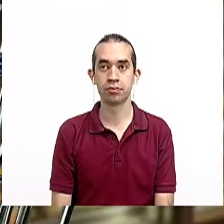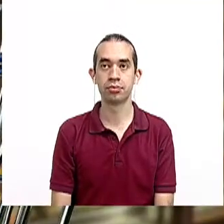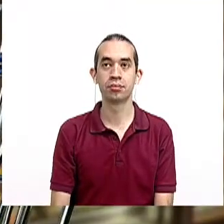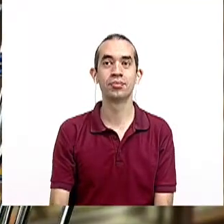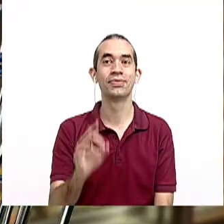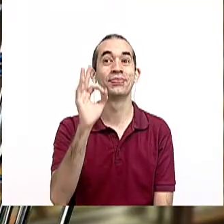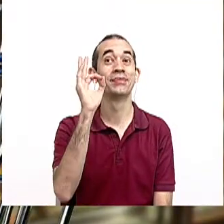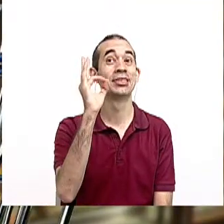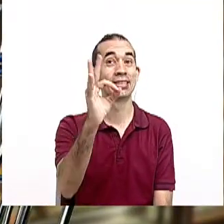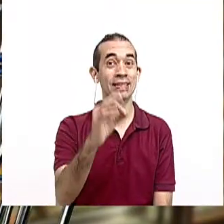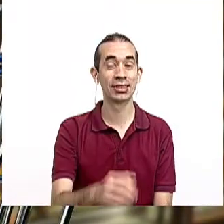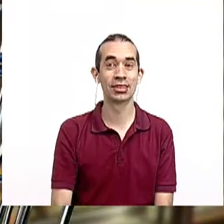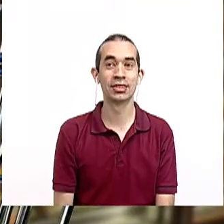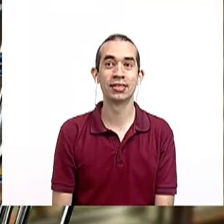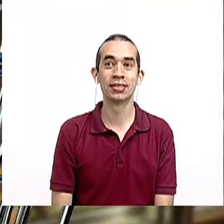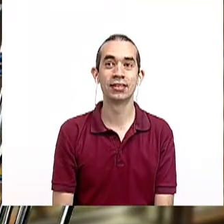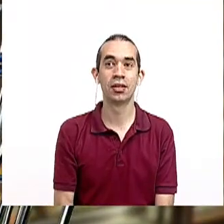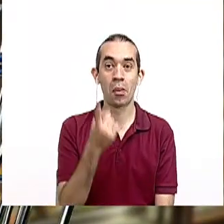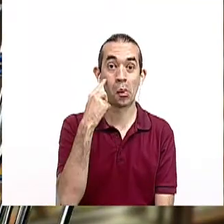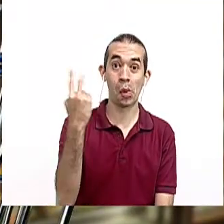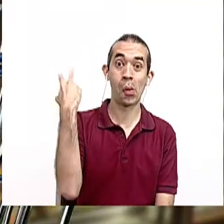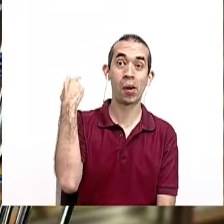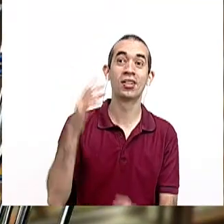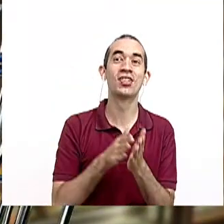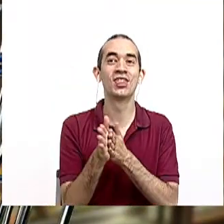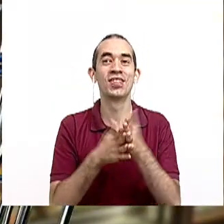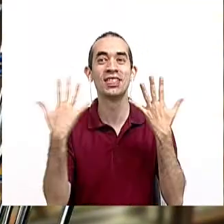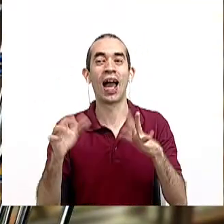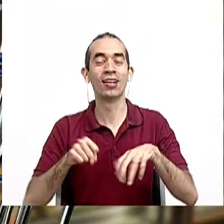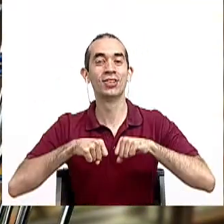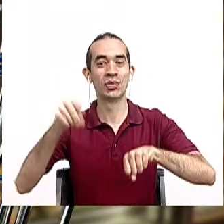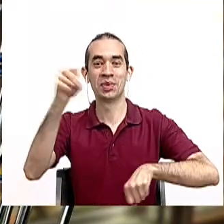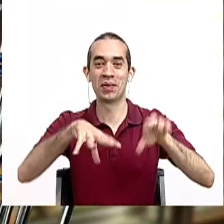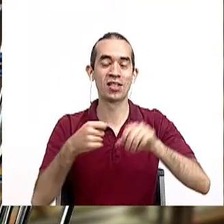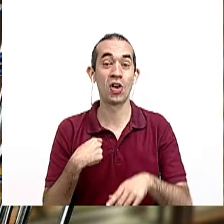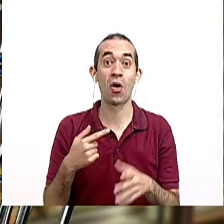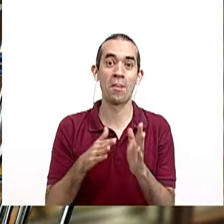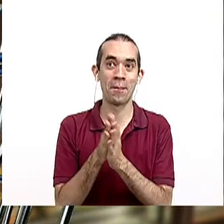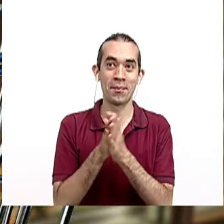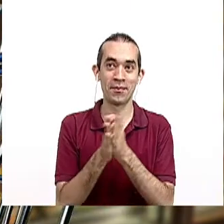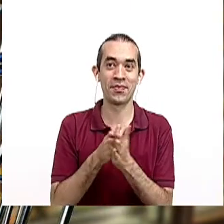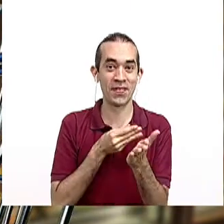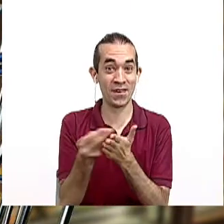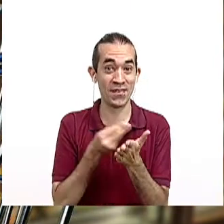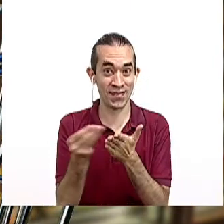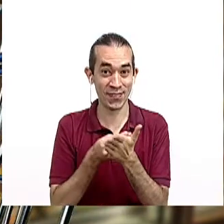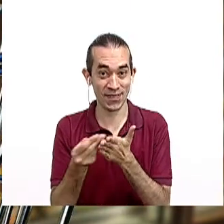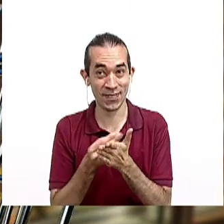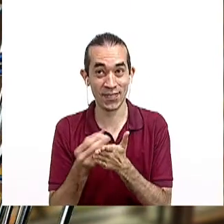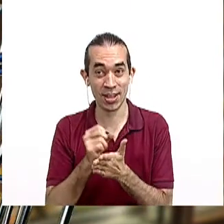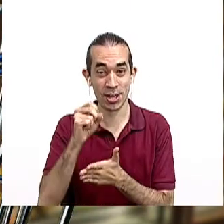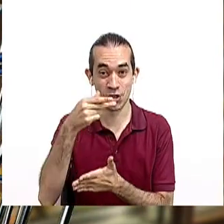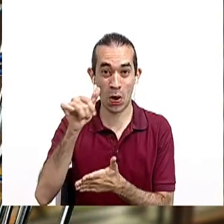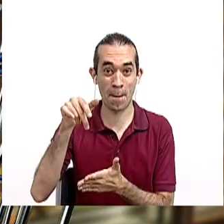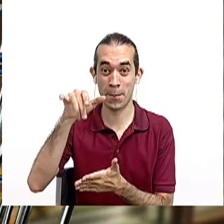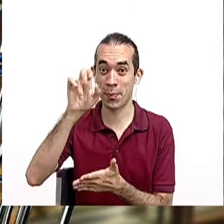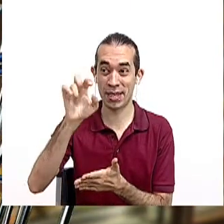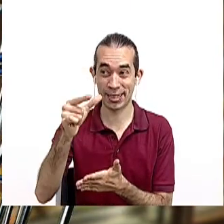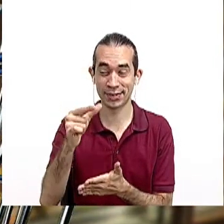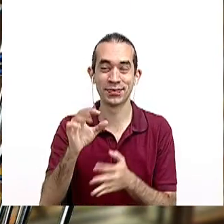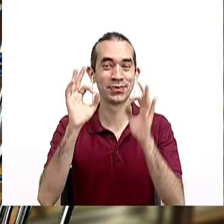Okay, very good. Look behind me, I'm in the supermarket because I'm gonna make my shopping, okay?